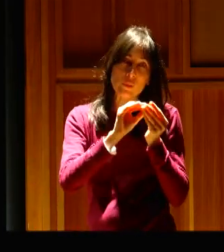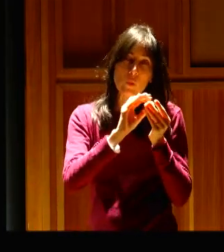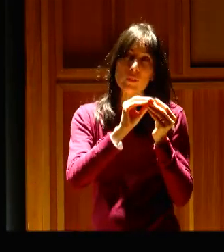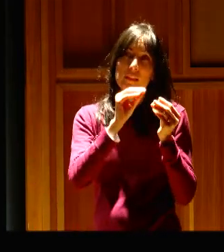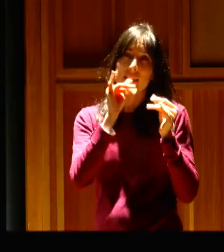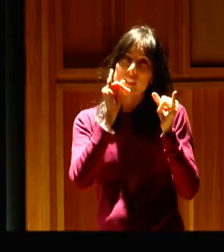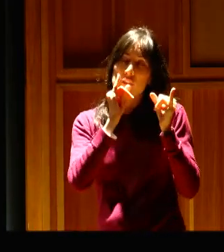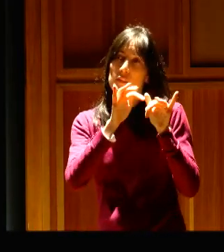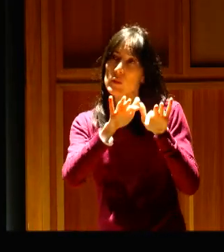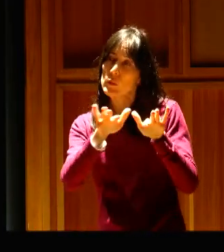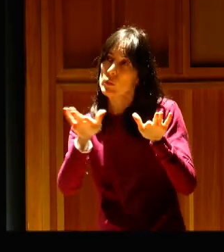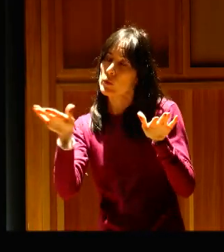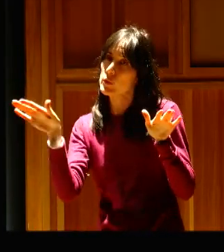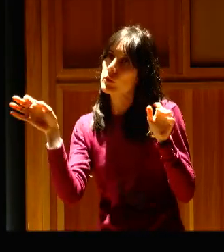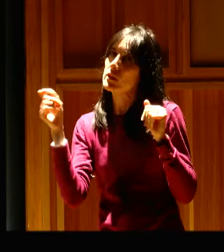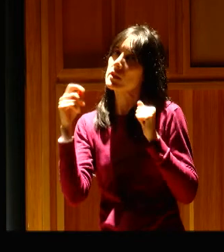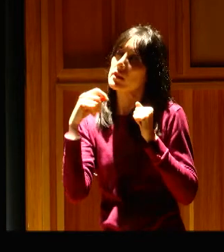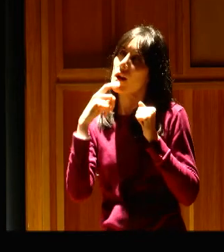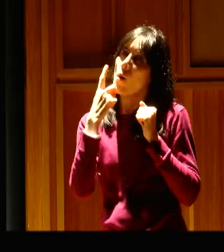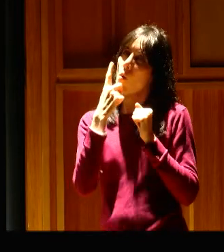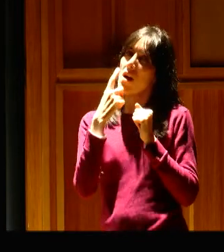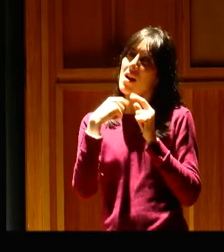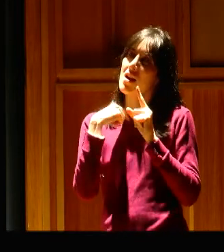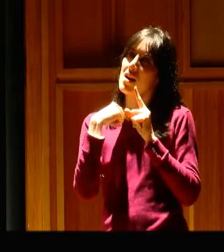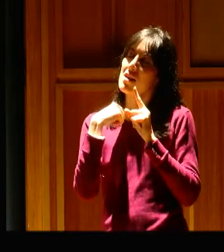one unavoidable takeaway is this: